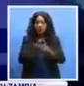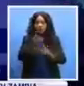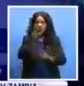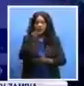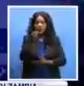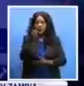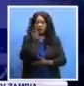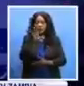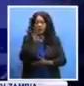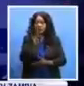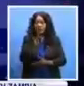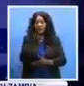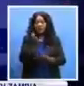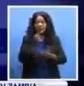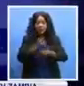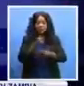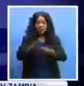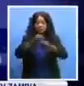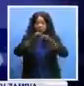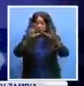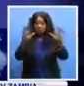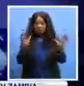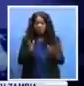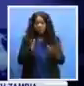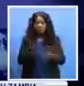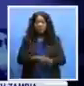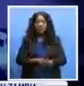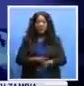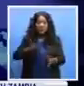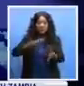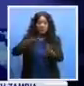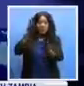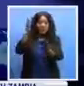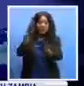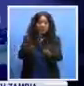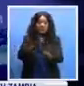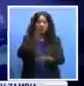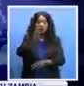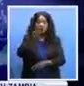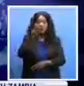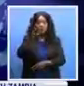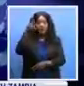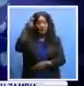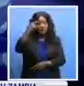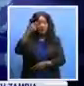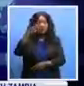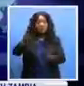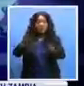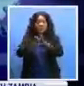2018. He has clarified that only aid paid directly from the UK government